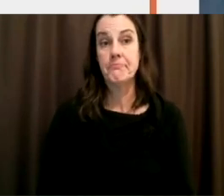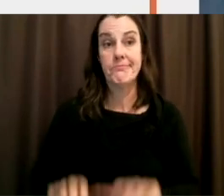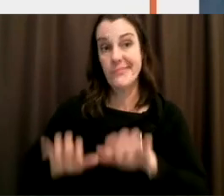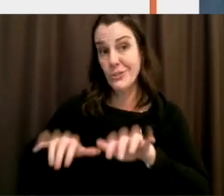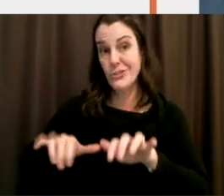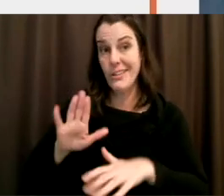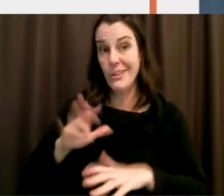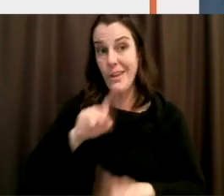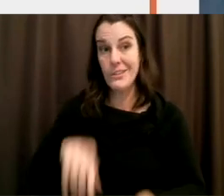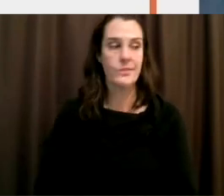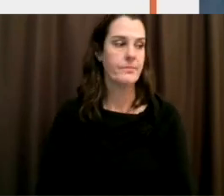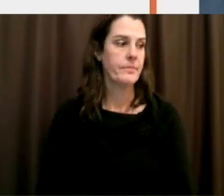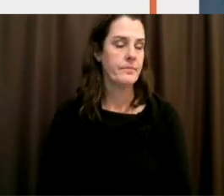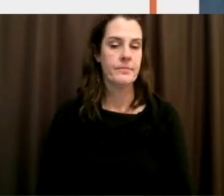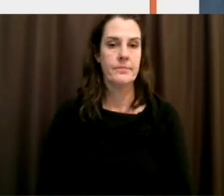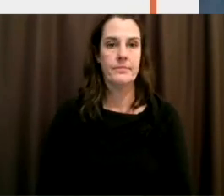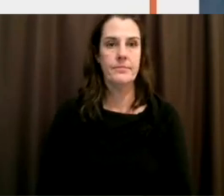into the chat.